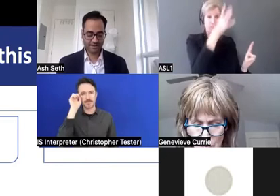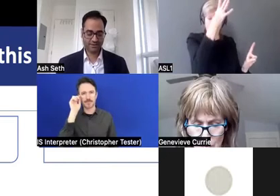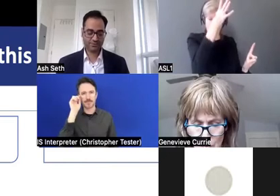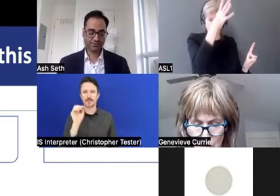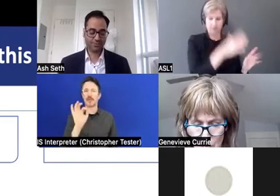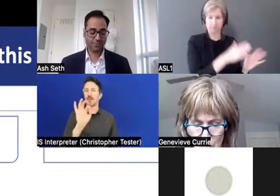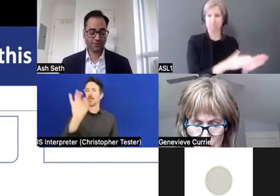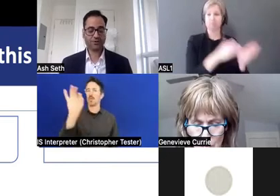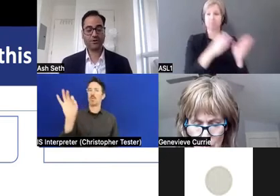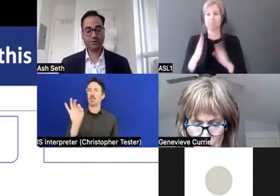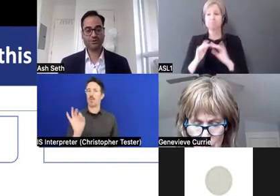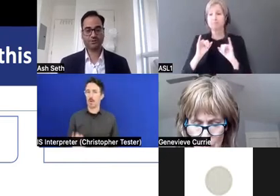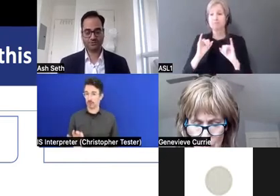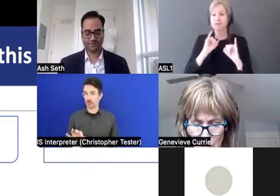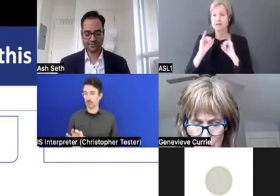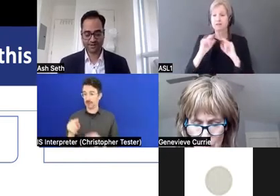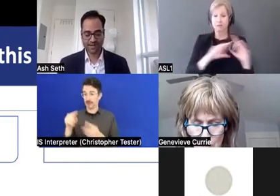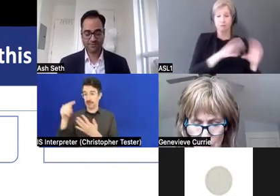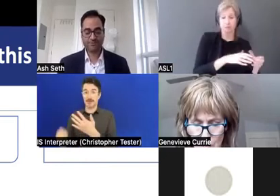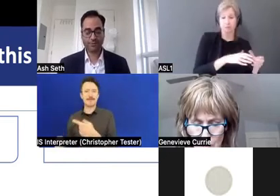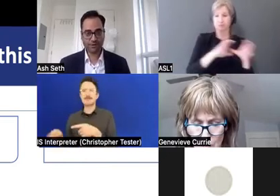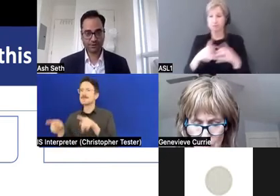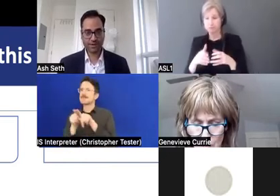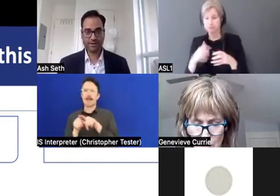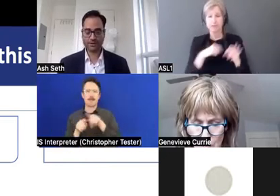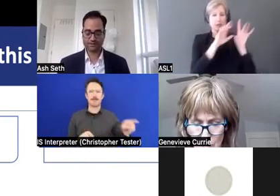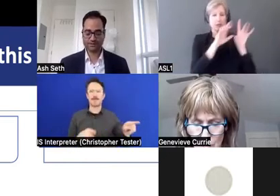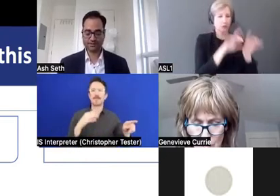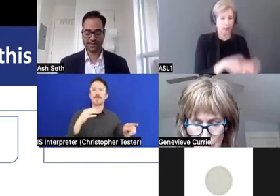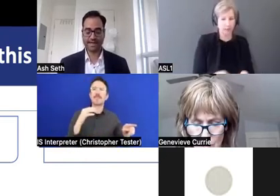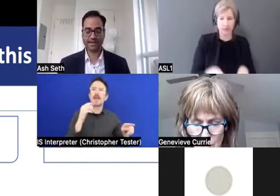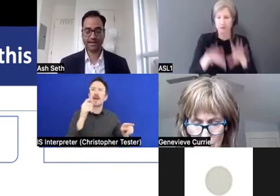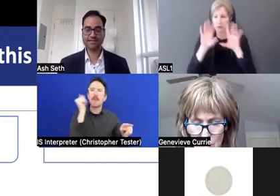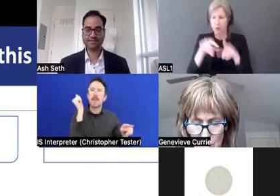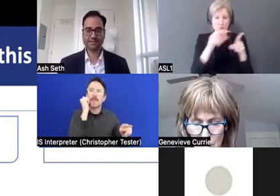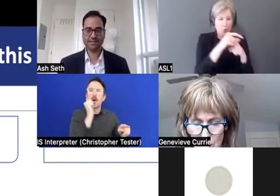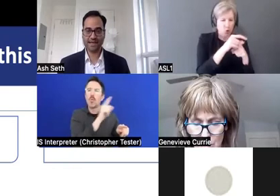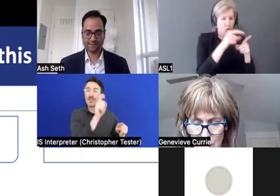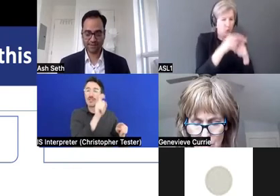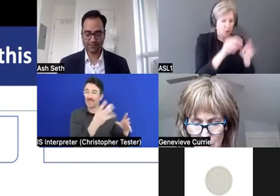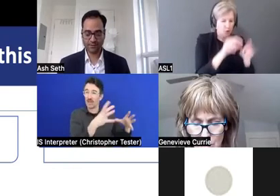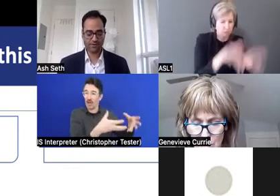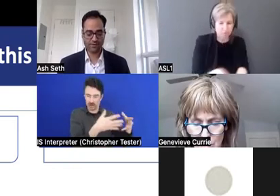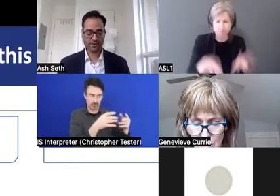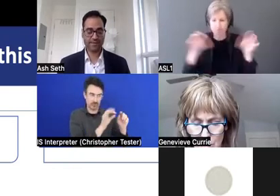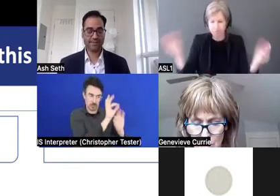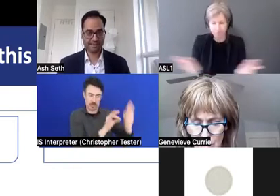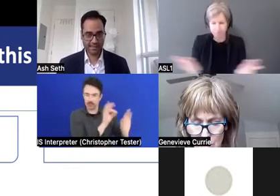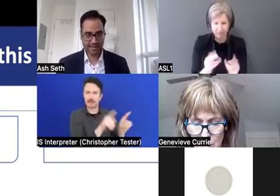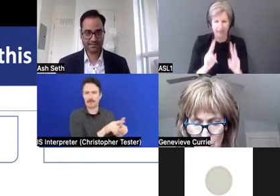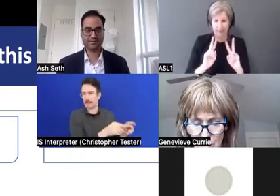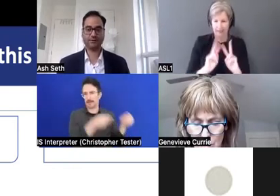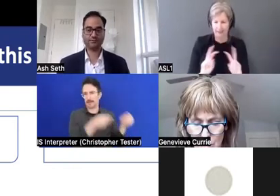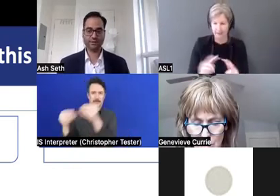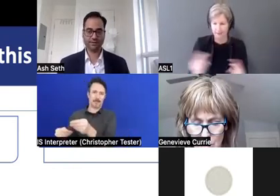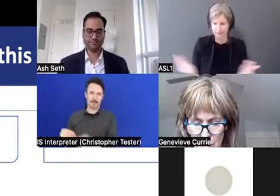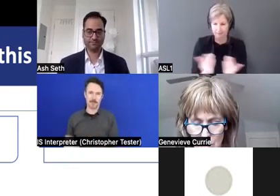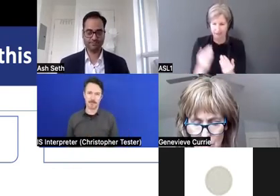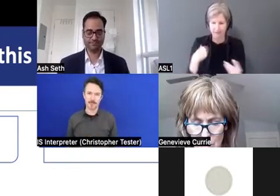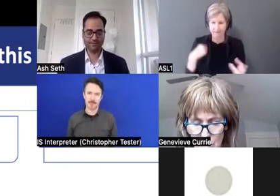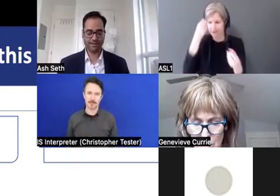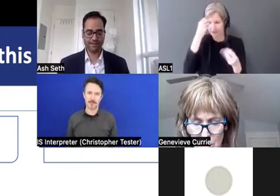Finally, interviews from both cohorts were transcribed word by word and analyzed in NVivo, a data analysis